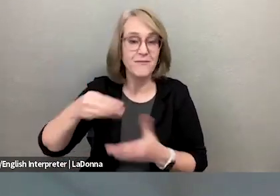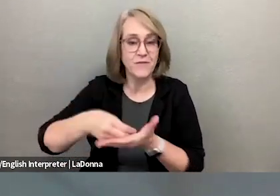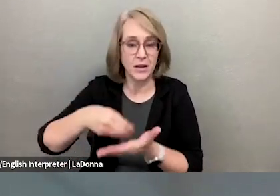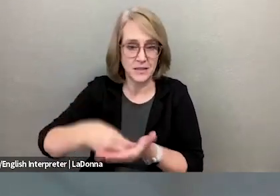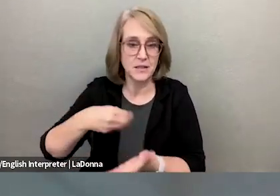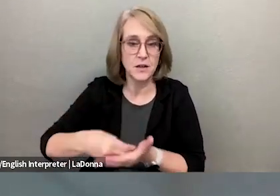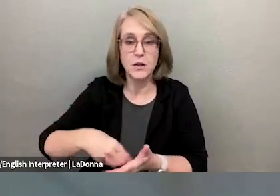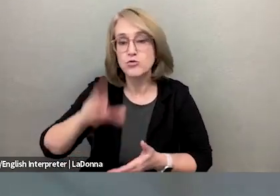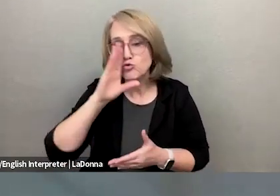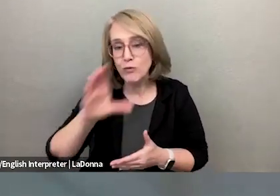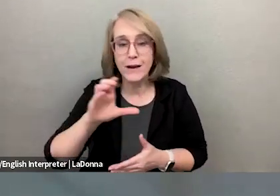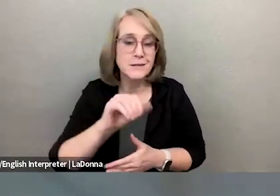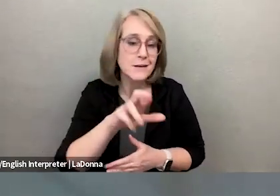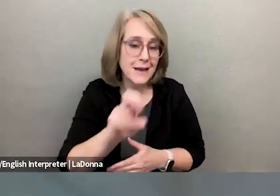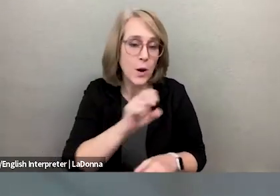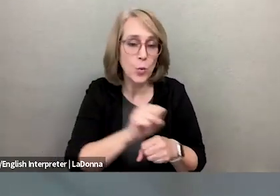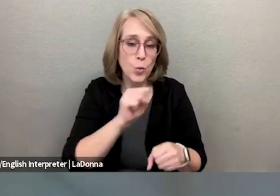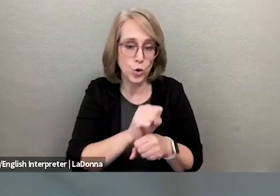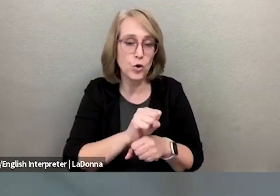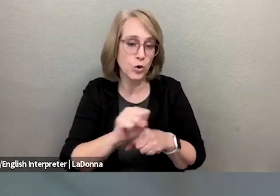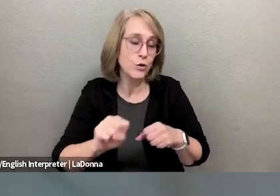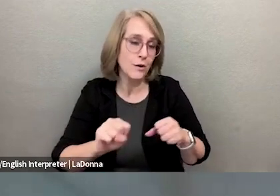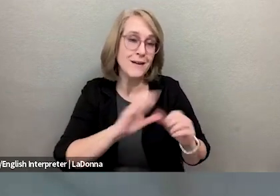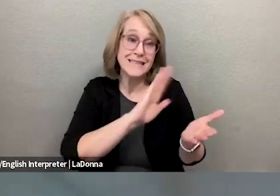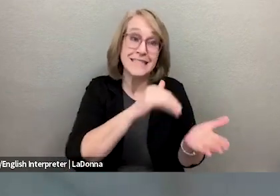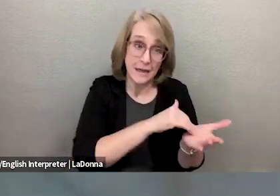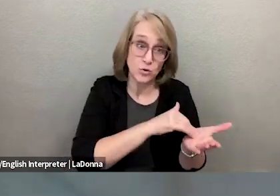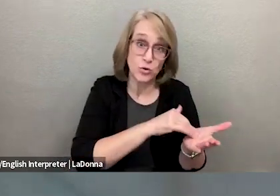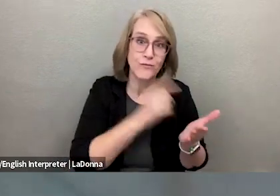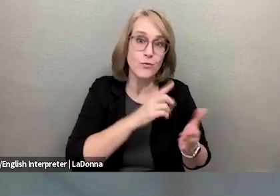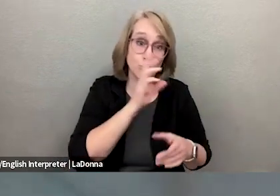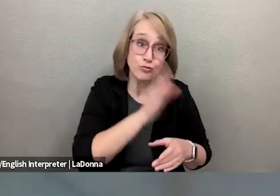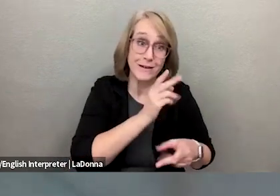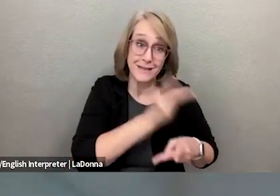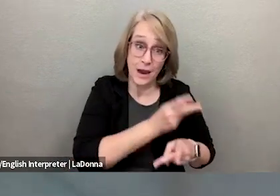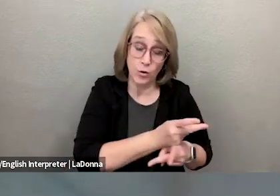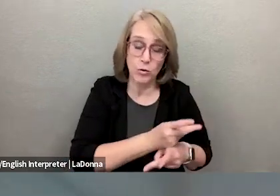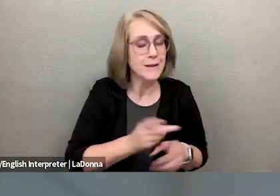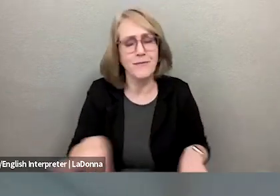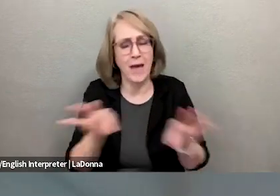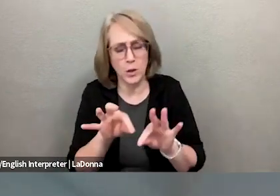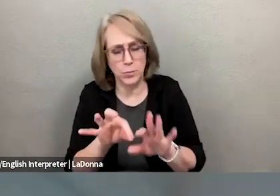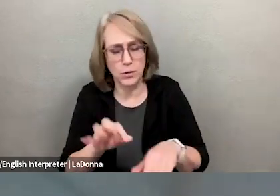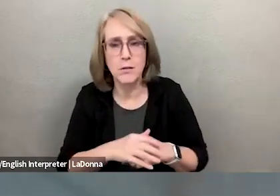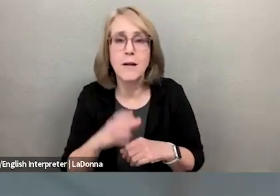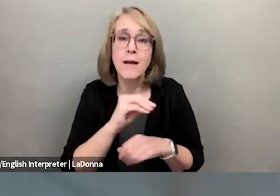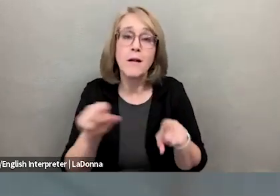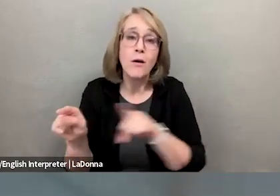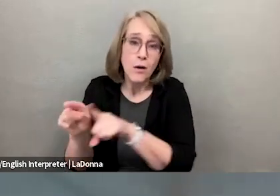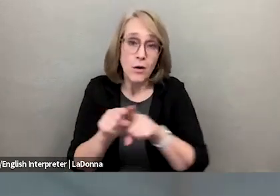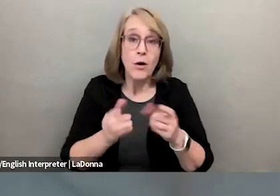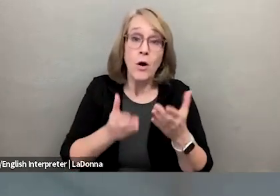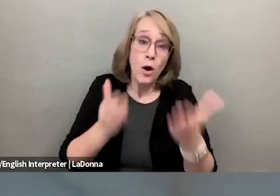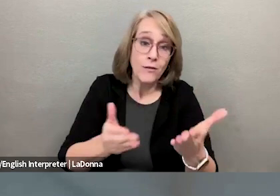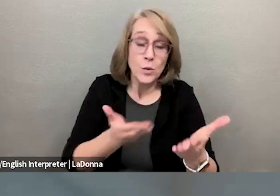because it's such a valuable resource in this work. And alongside offering resources and technical